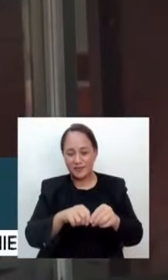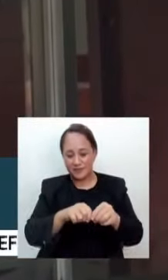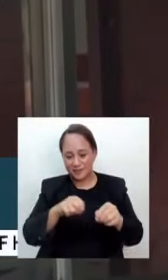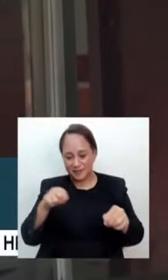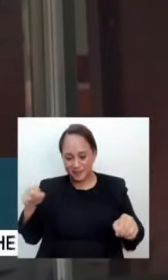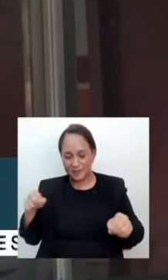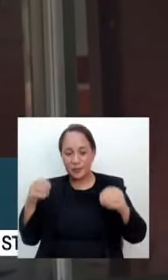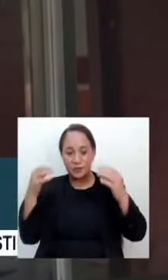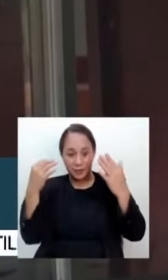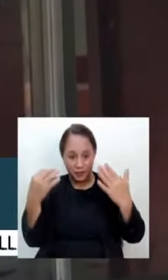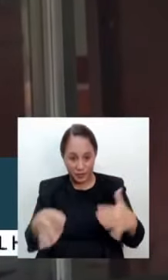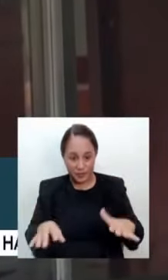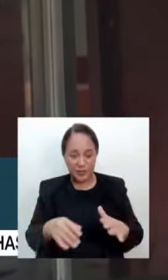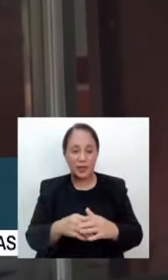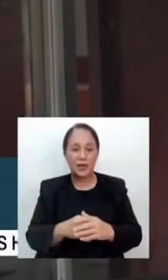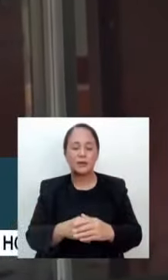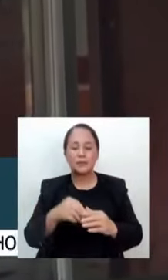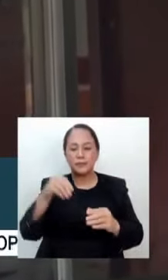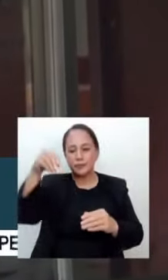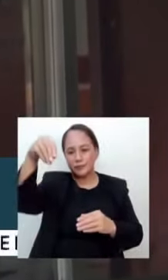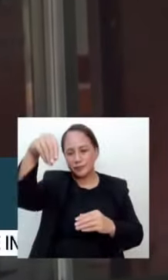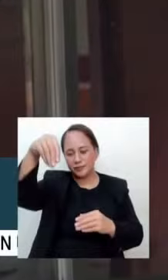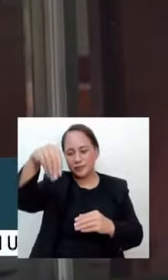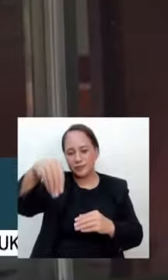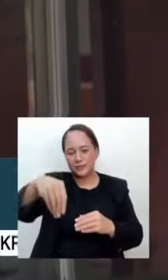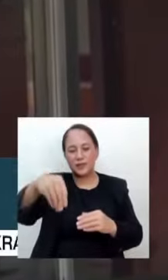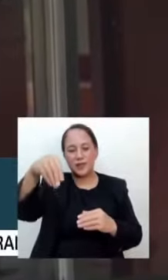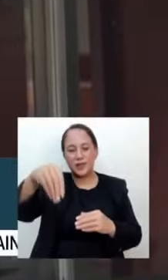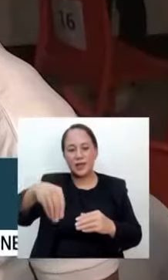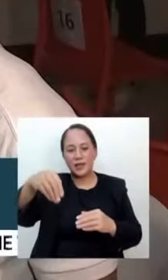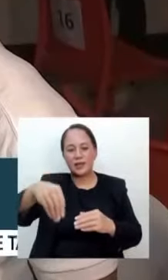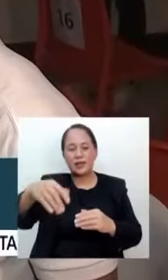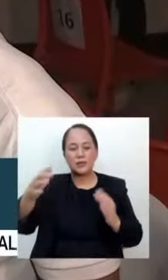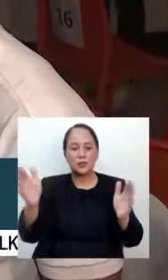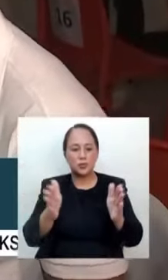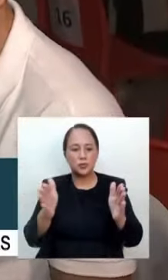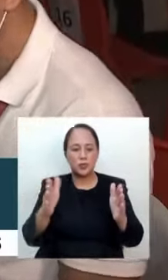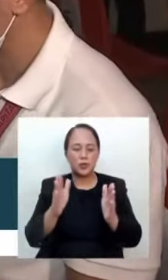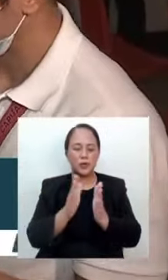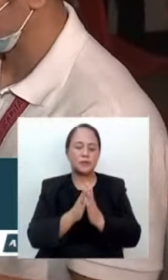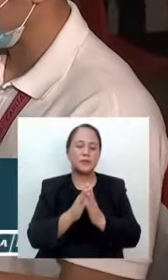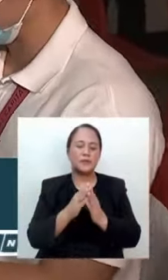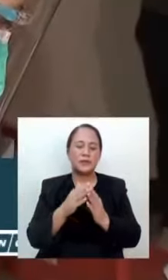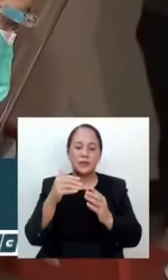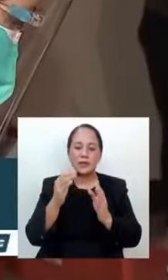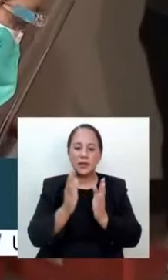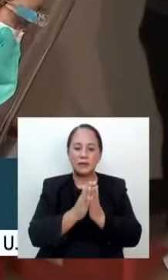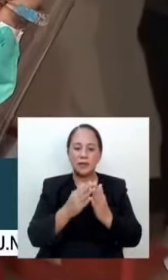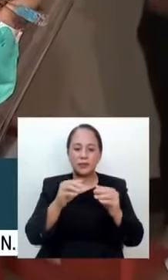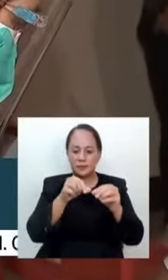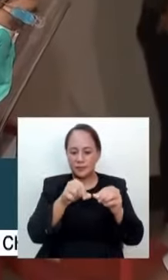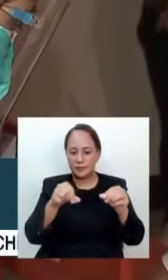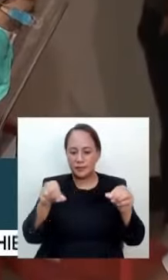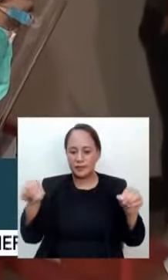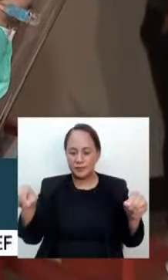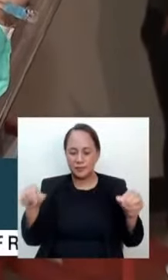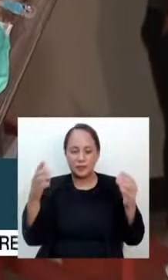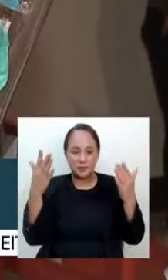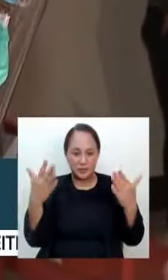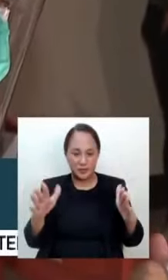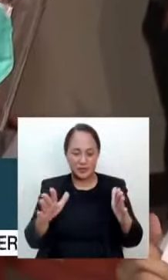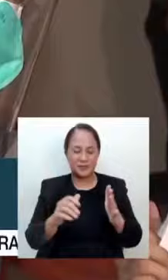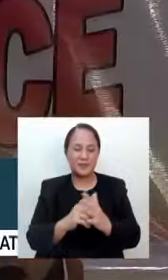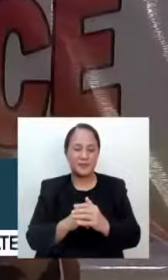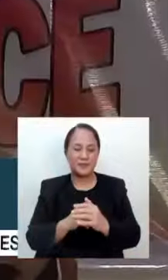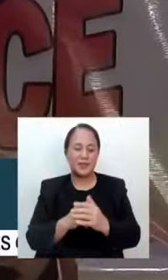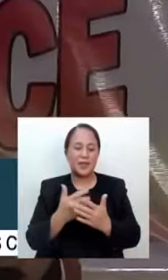then put my ballot, my accomplished ballot, inside the small envelope, and then seal it with the paper seal, and then put